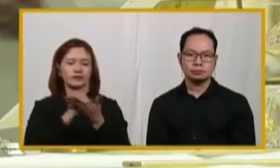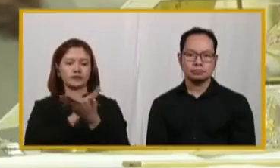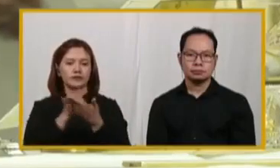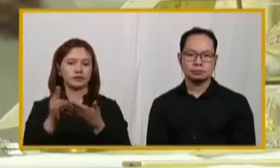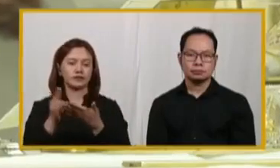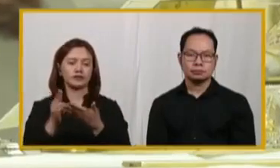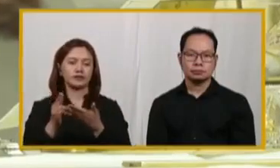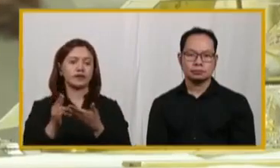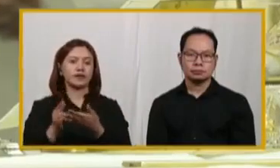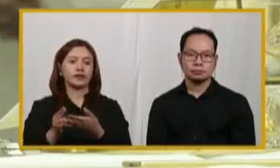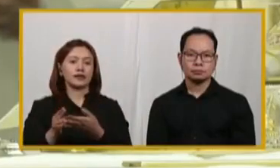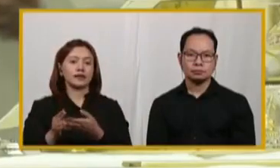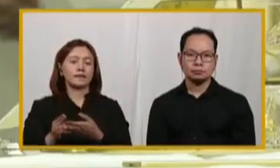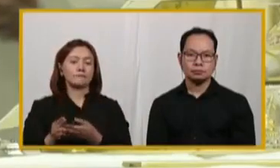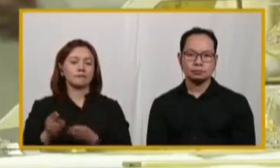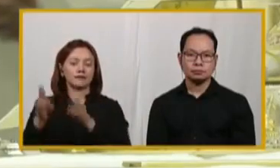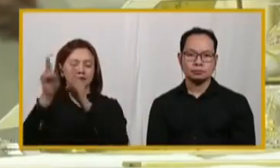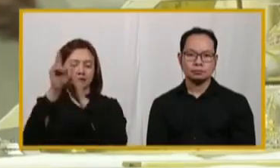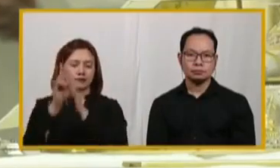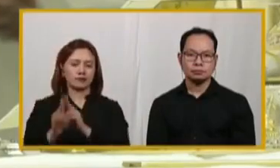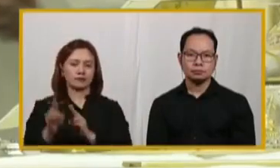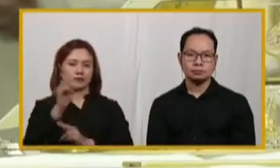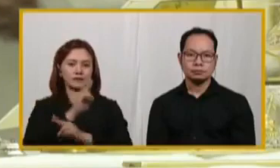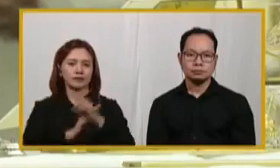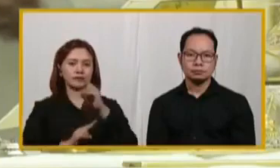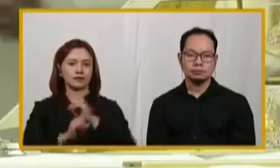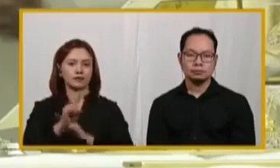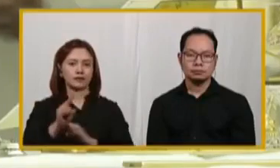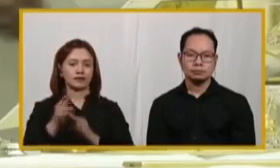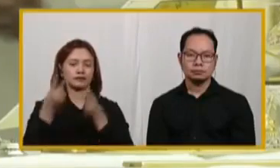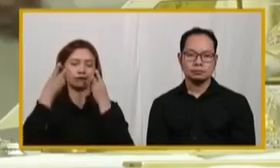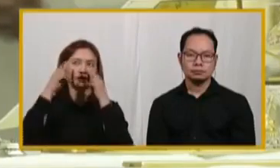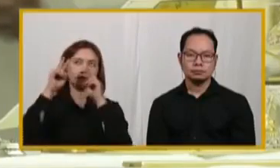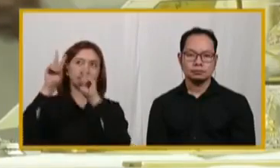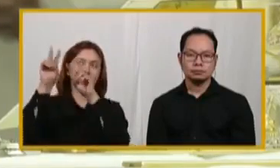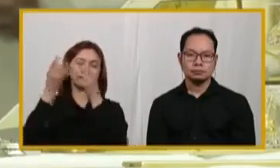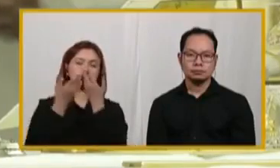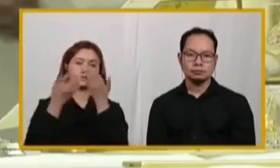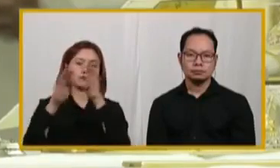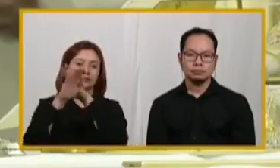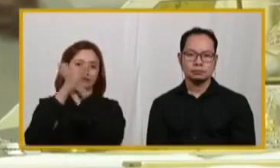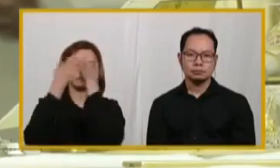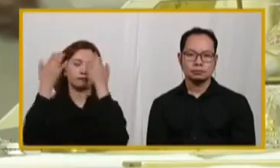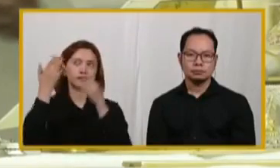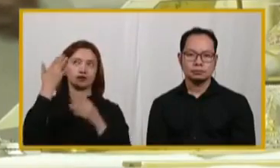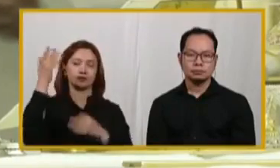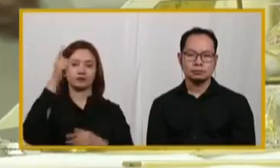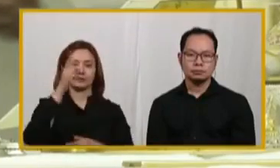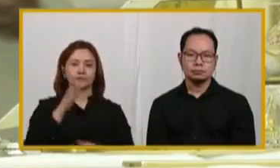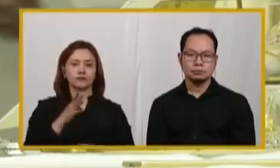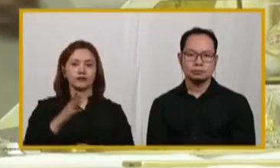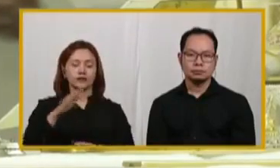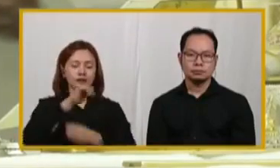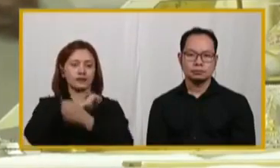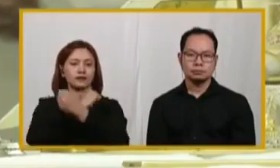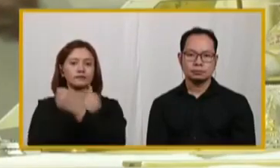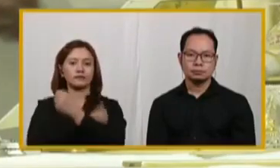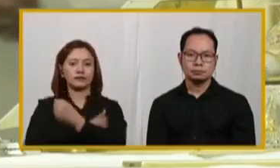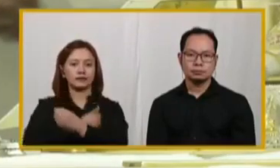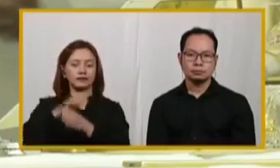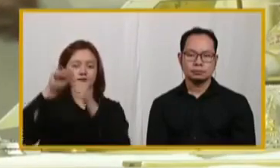venerable hands, and with eyes raised to heaven, to you, O God, his almighty